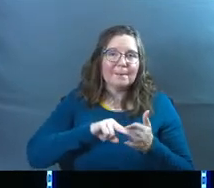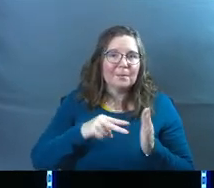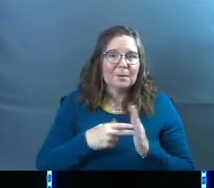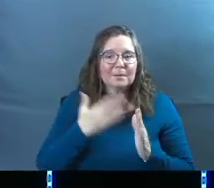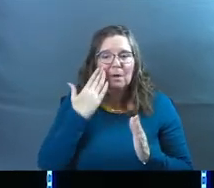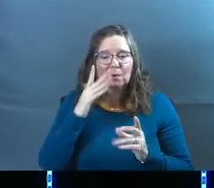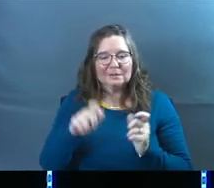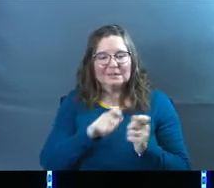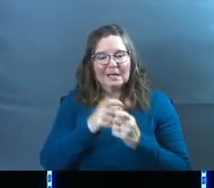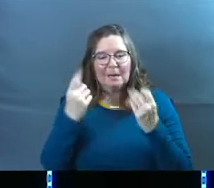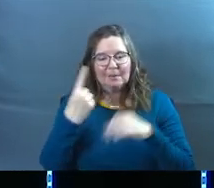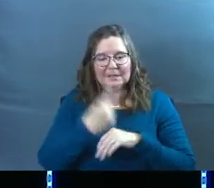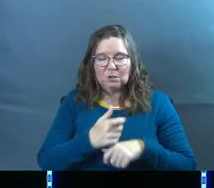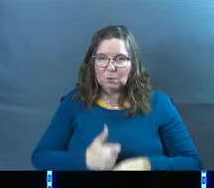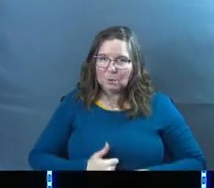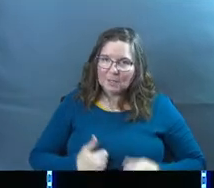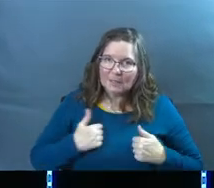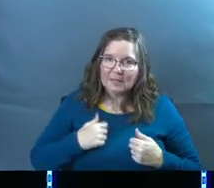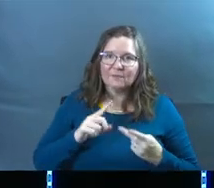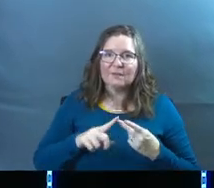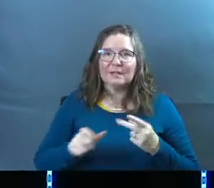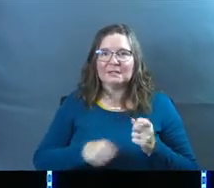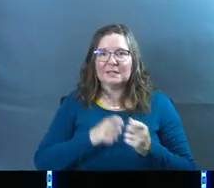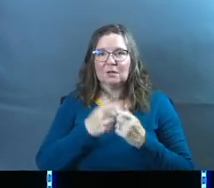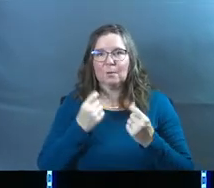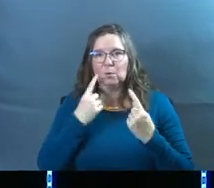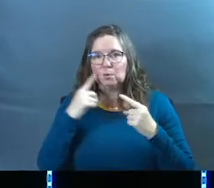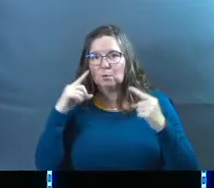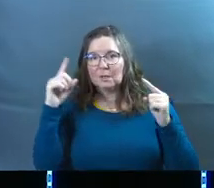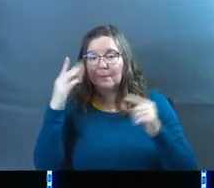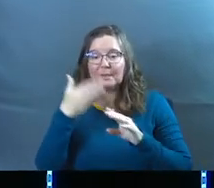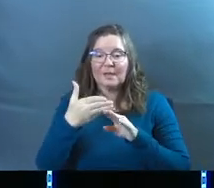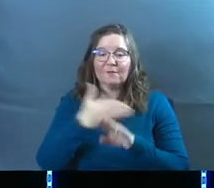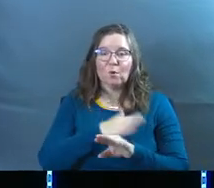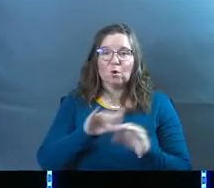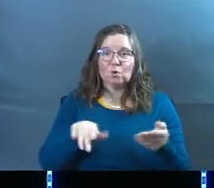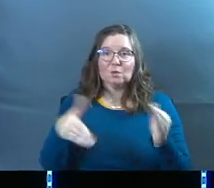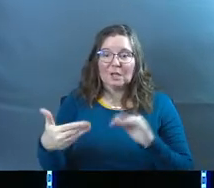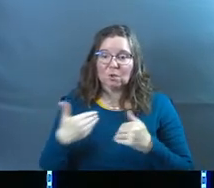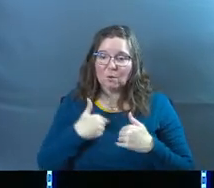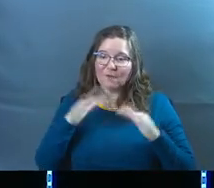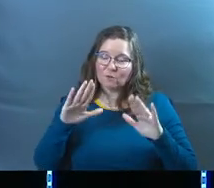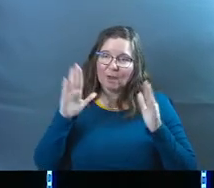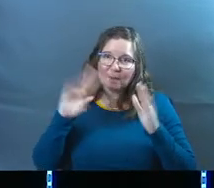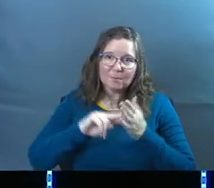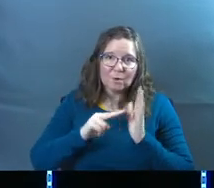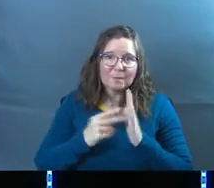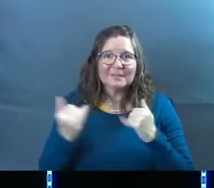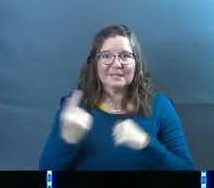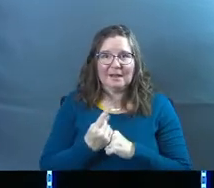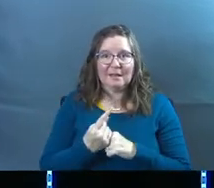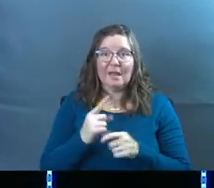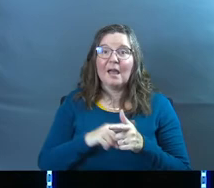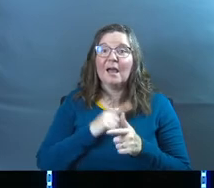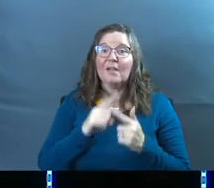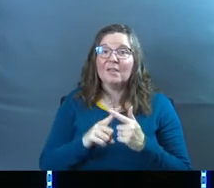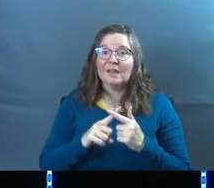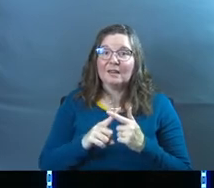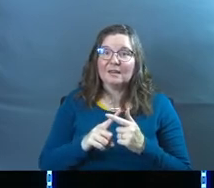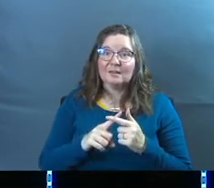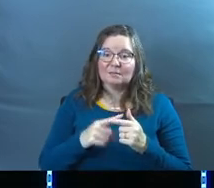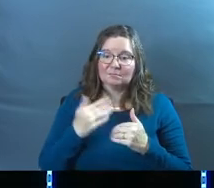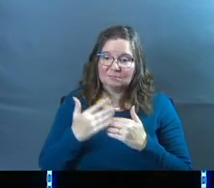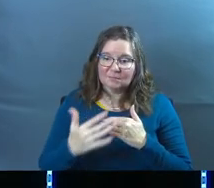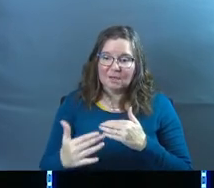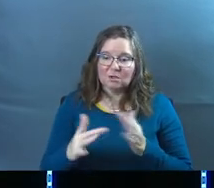purpose. God knows exactly how many days you're going to live and exactly what you're supposed to accomplish before you die. You have great purpose today. And then you go on in